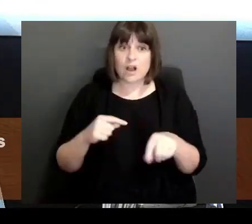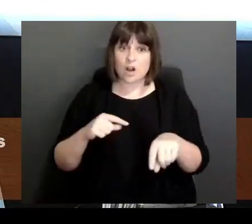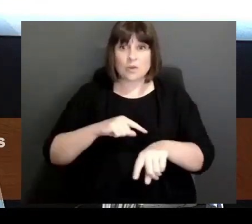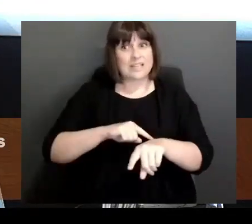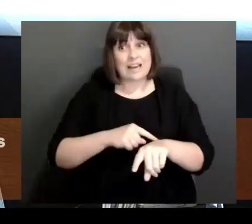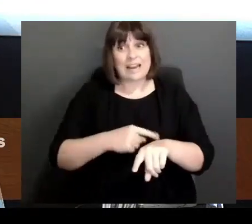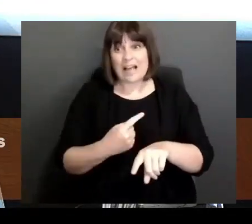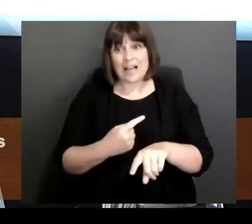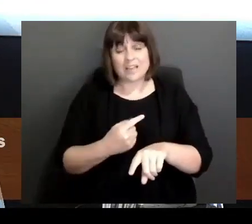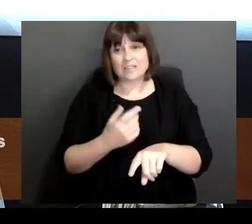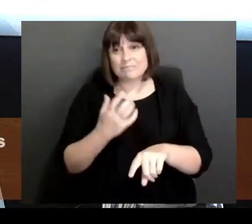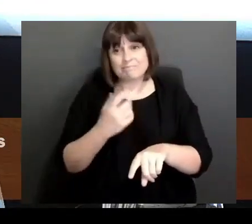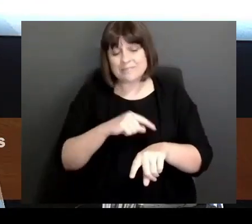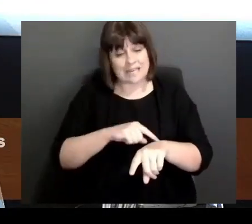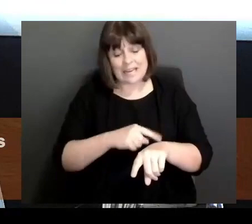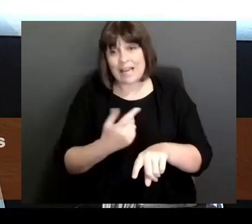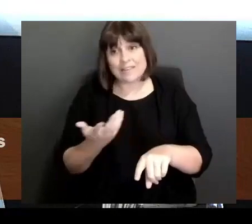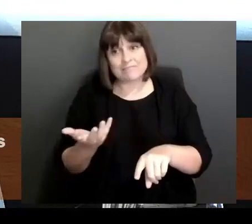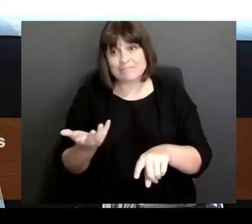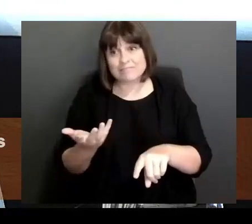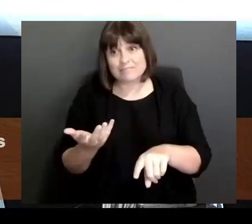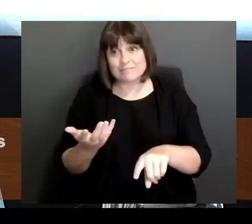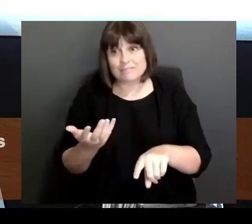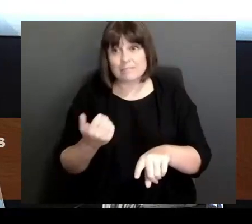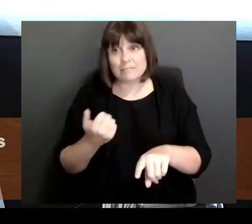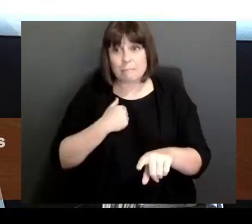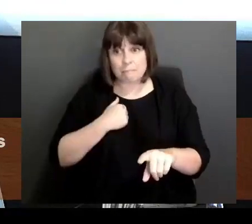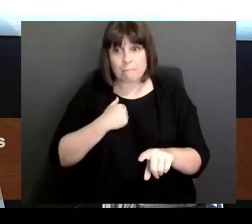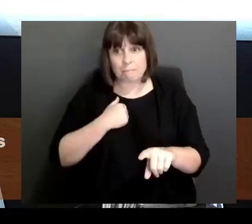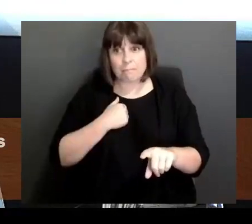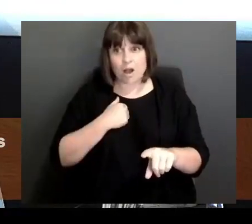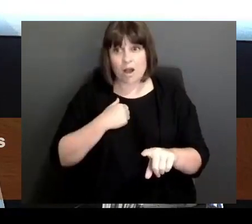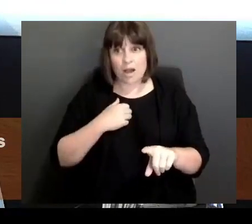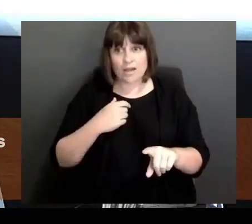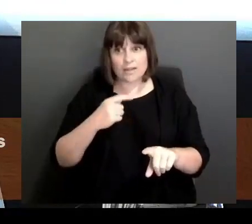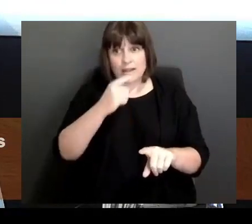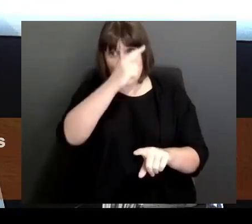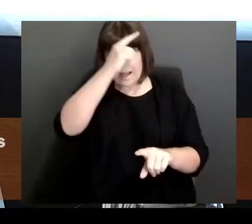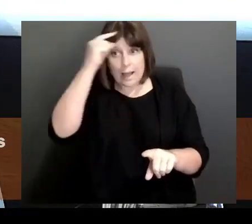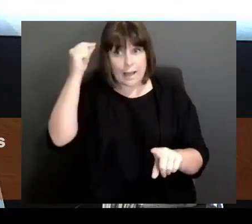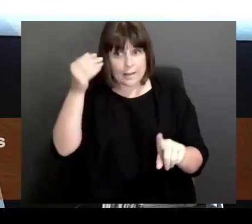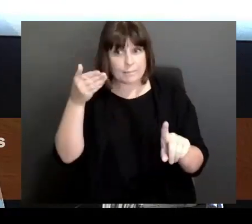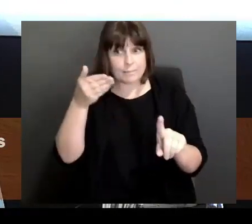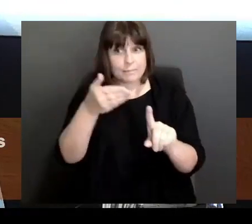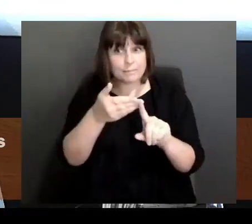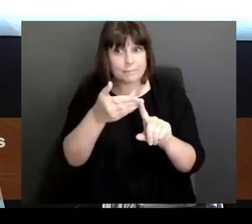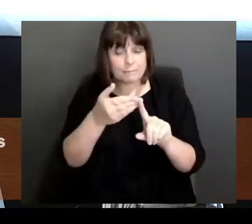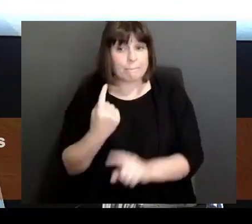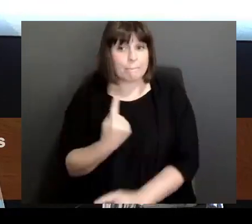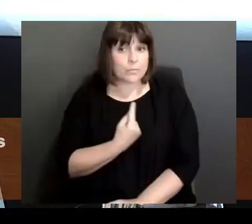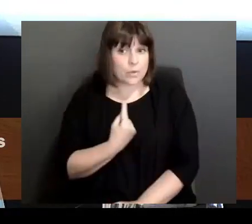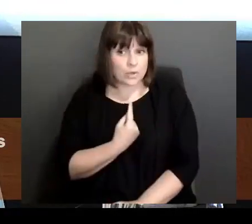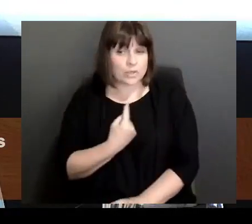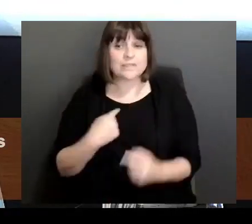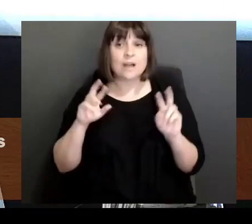But what I hope to achieve myself personally, and I want to be able